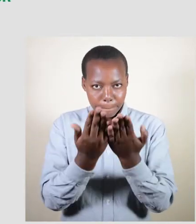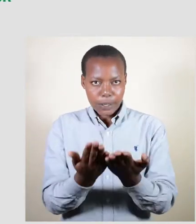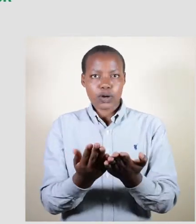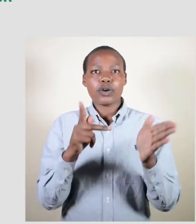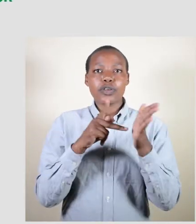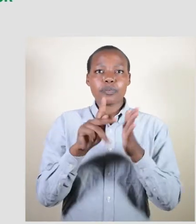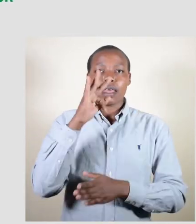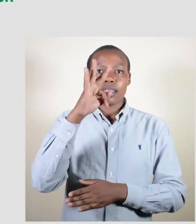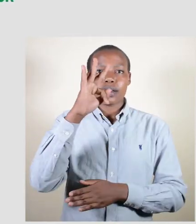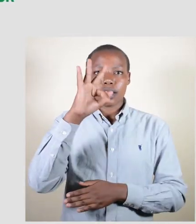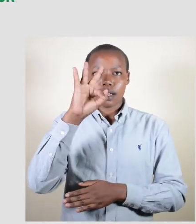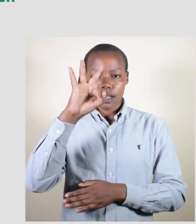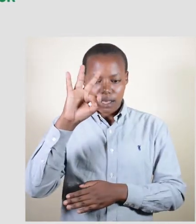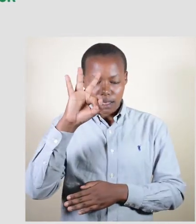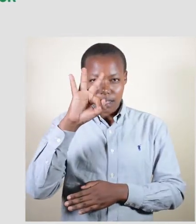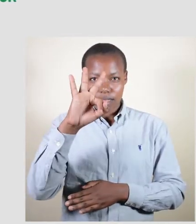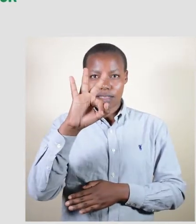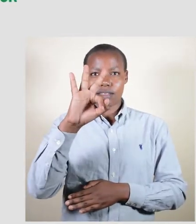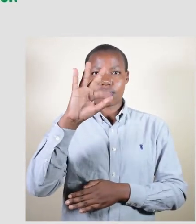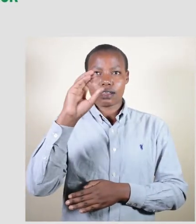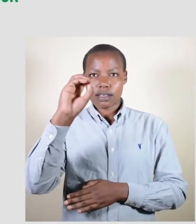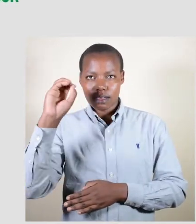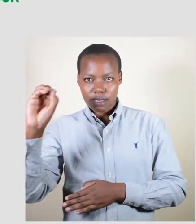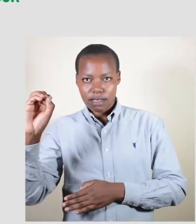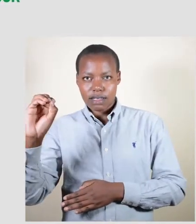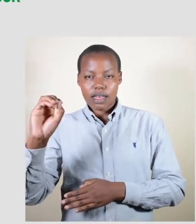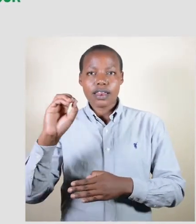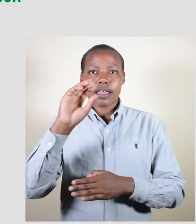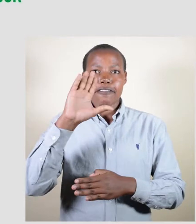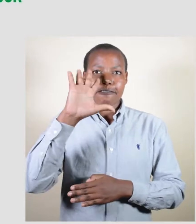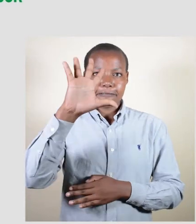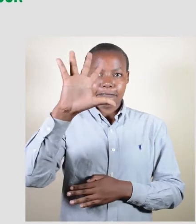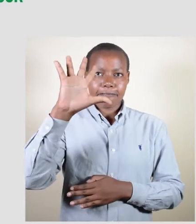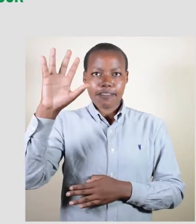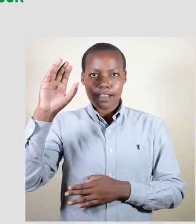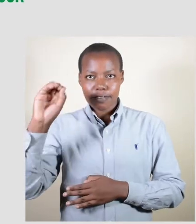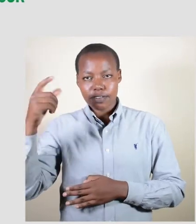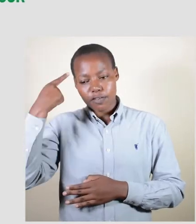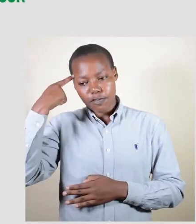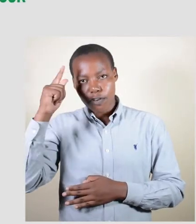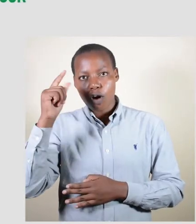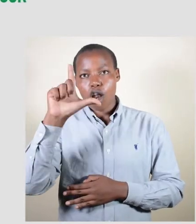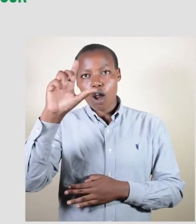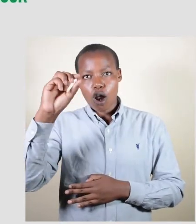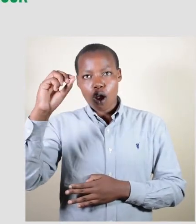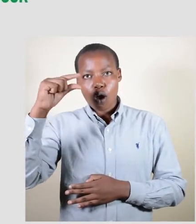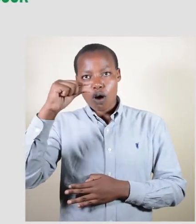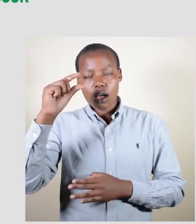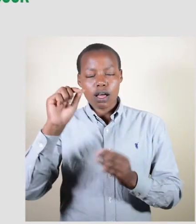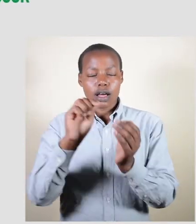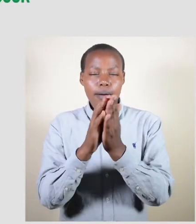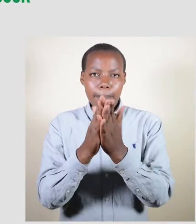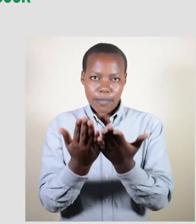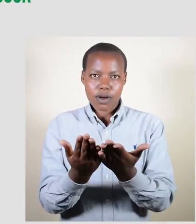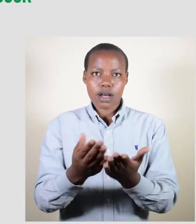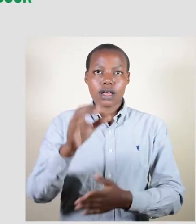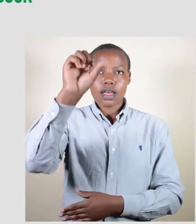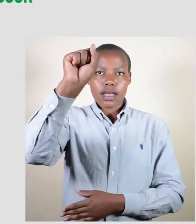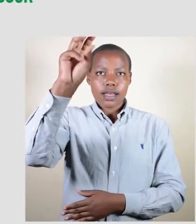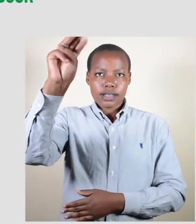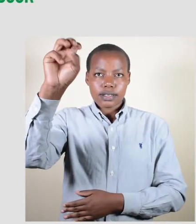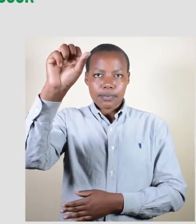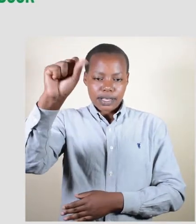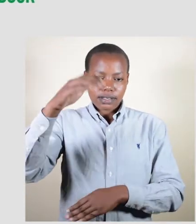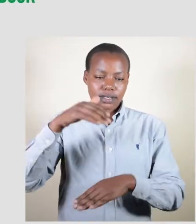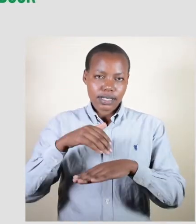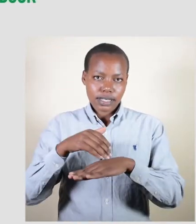logbook. The charges are 300 Kenyan shillings for each change and 550 Kenyan shillings for the